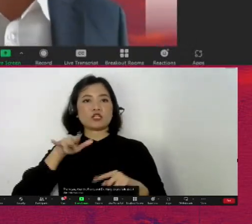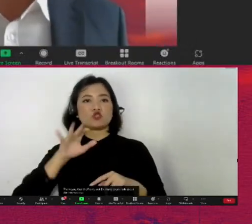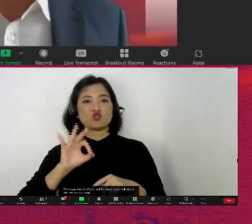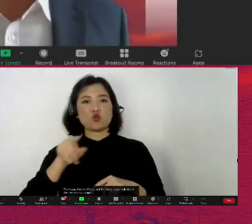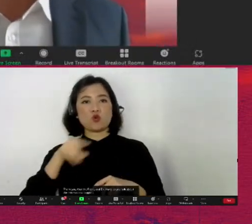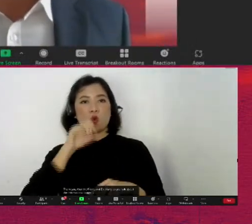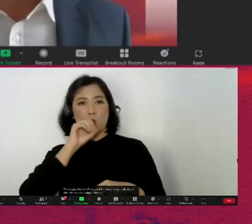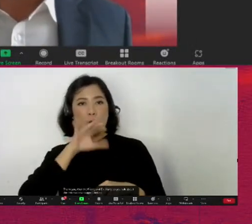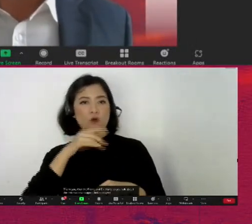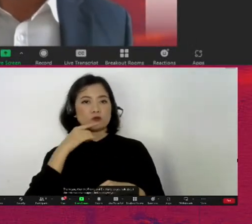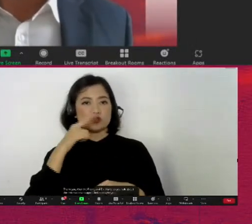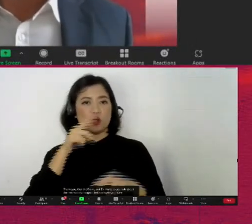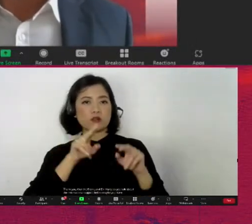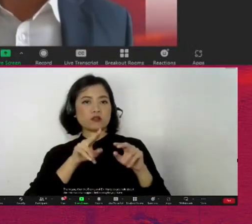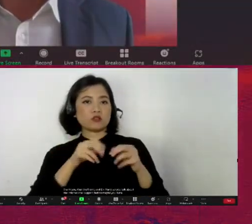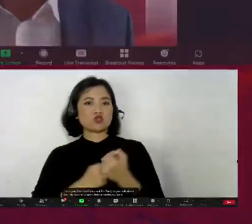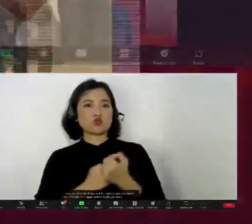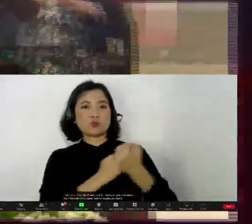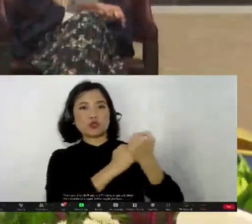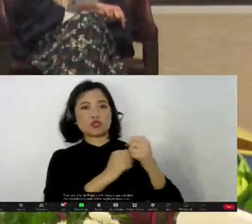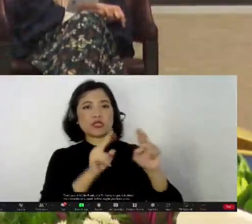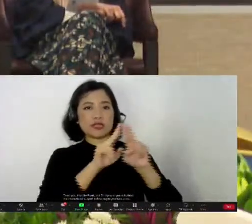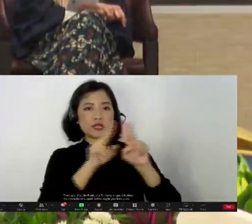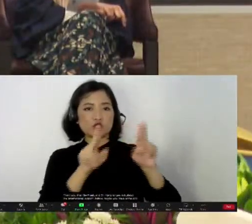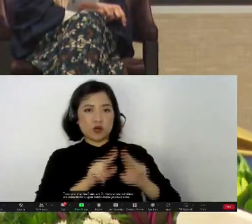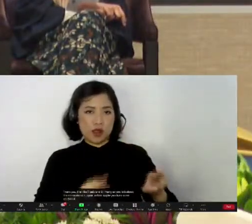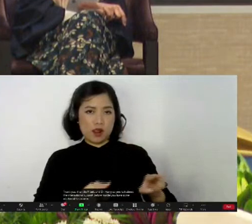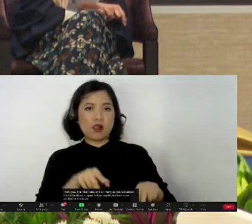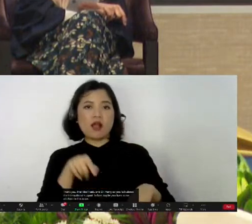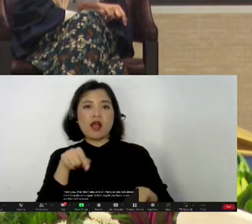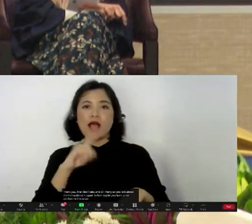before. Maybe you have some addition to this issue?